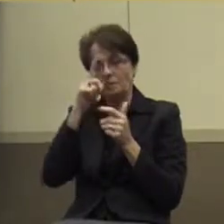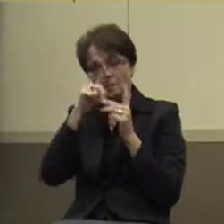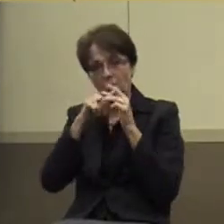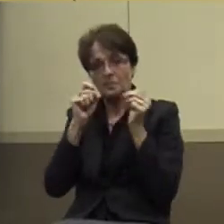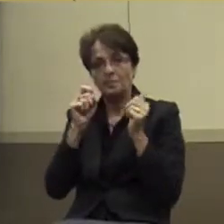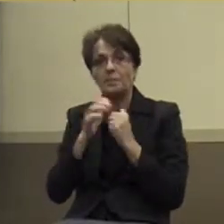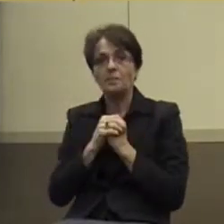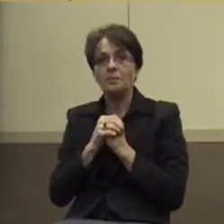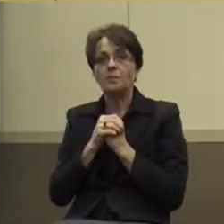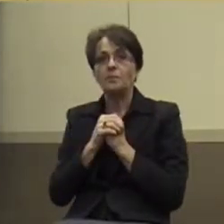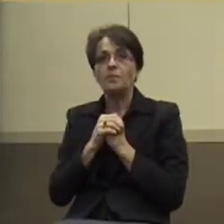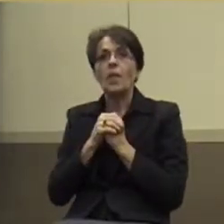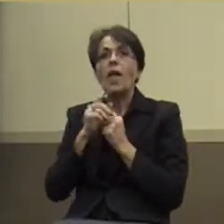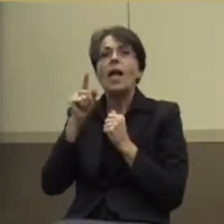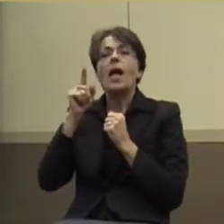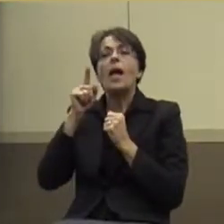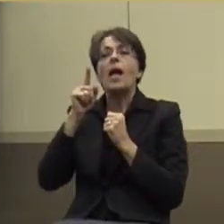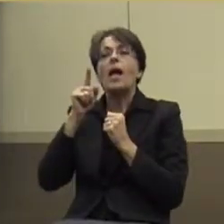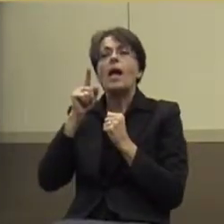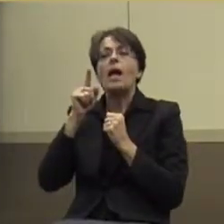Look through the